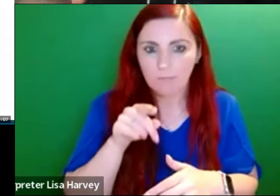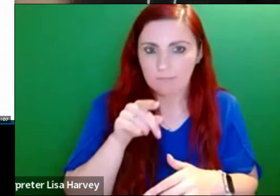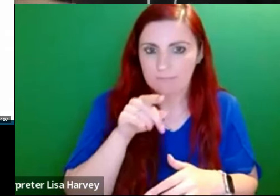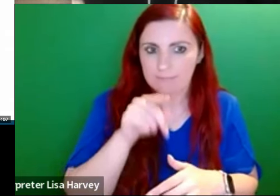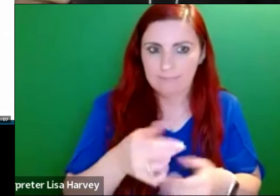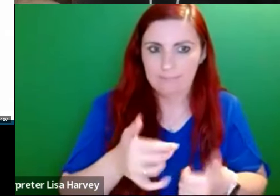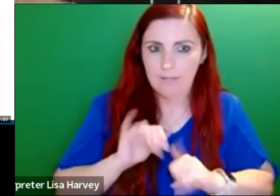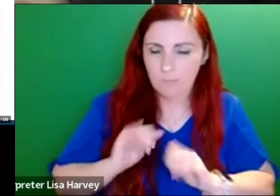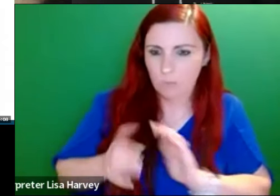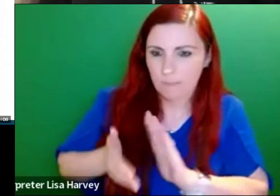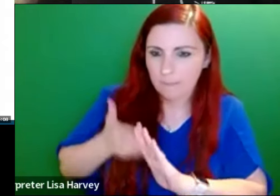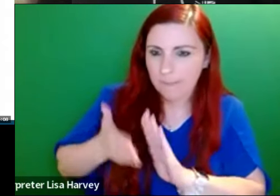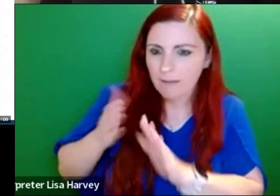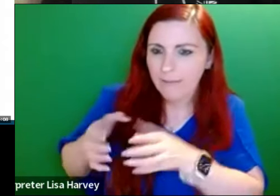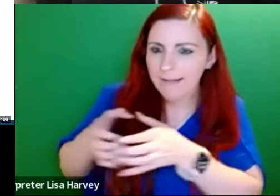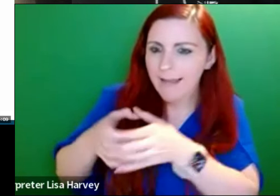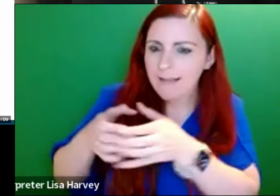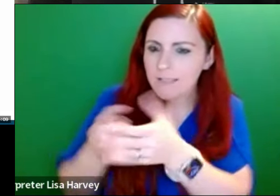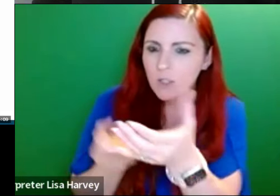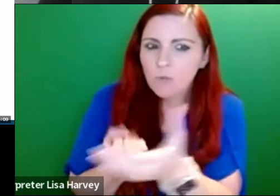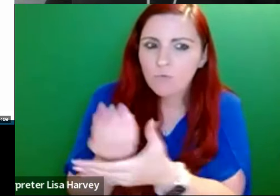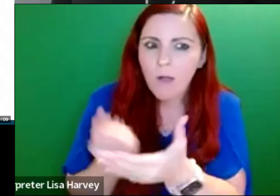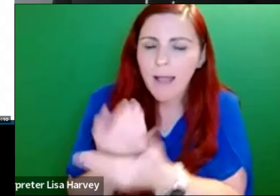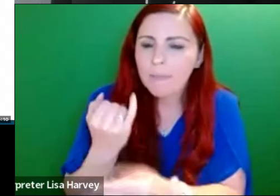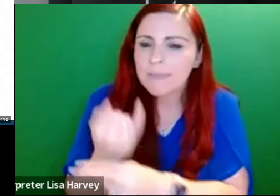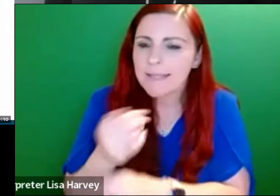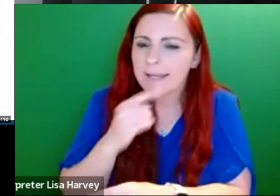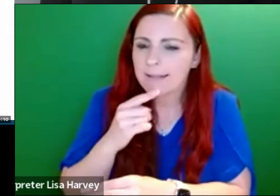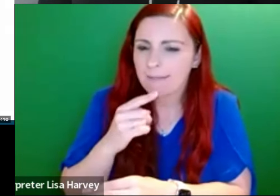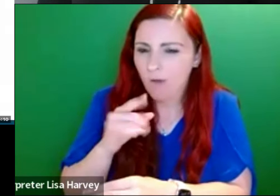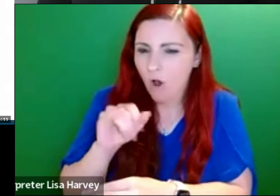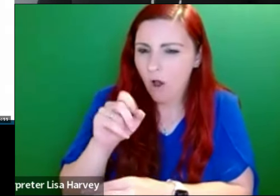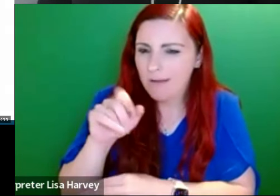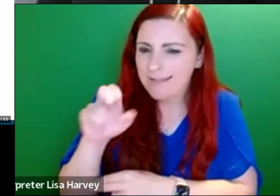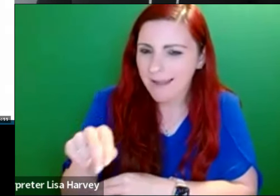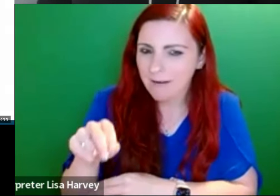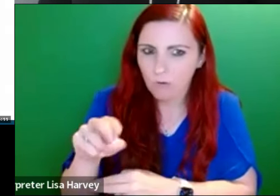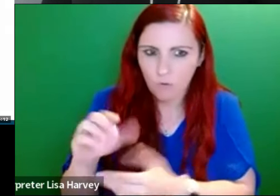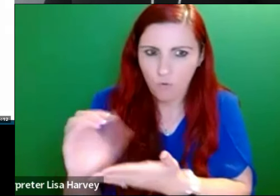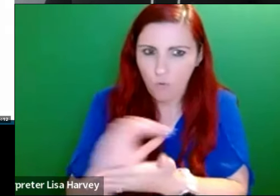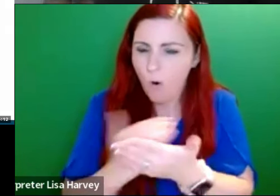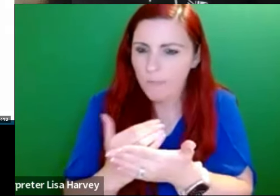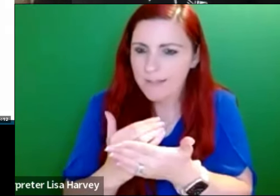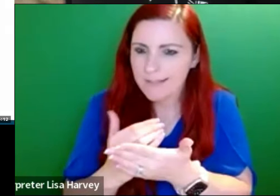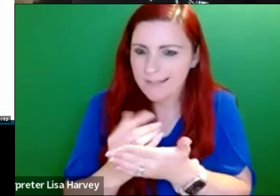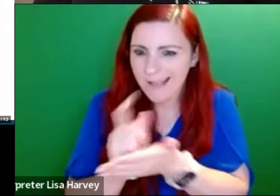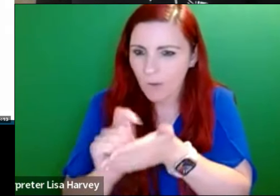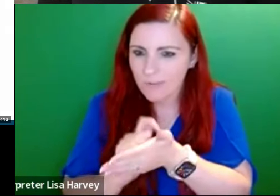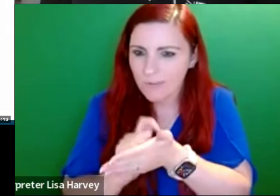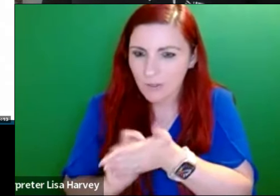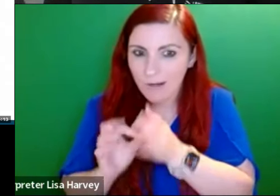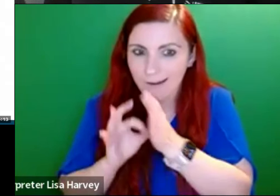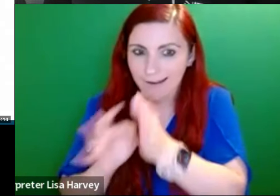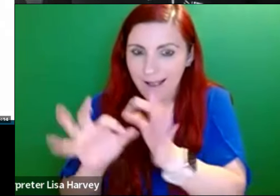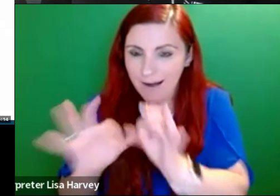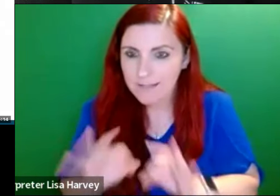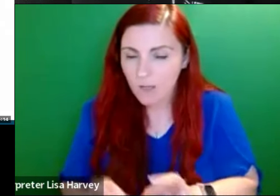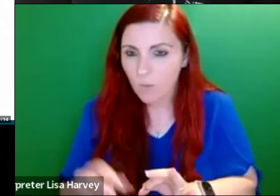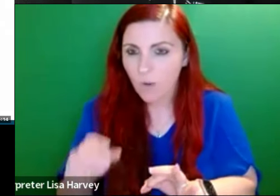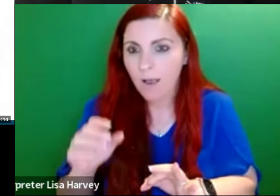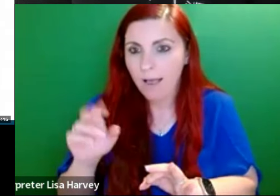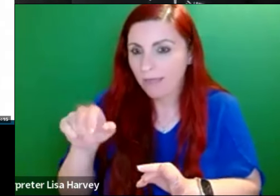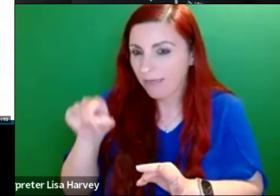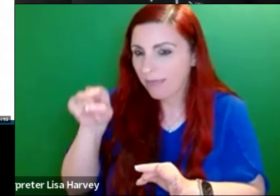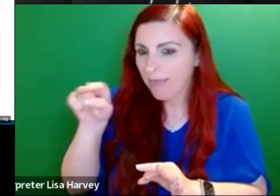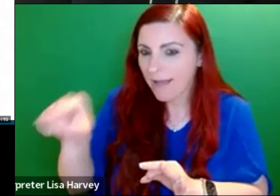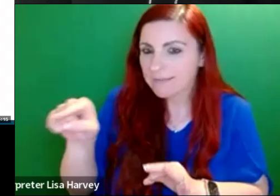the grammatical classes described in the Auslan Corpus Annotation Guidelines, which would be seen as the